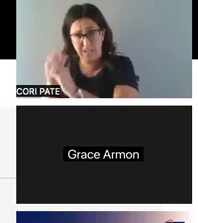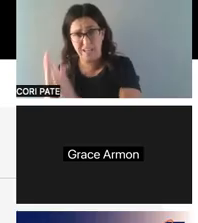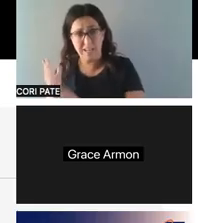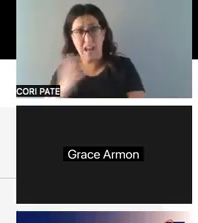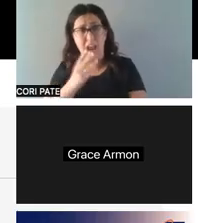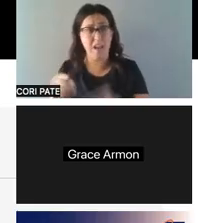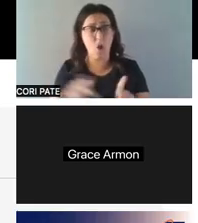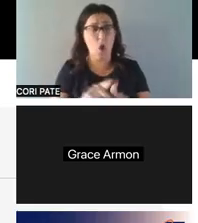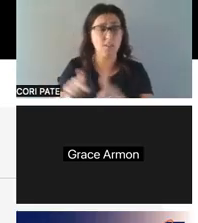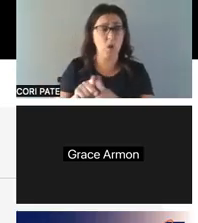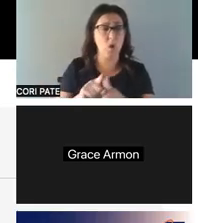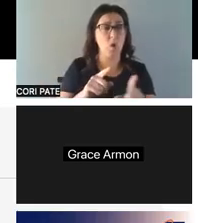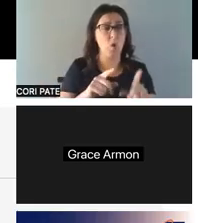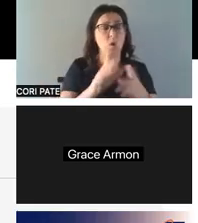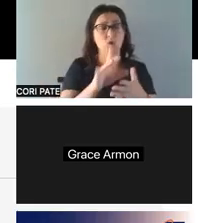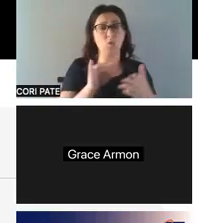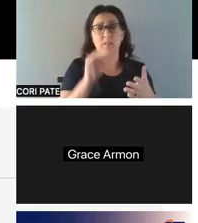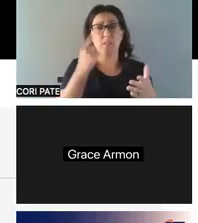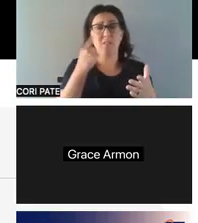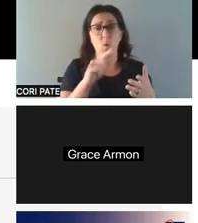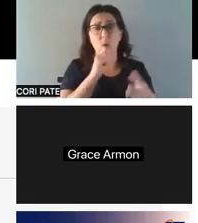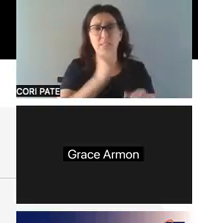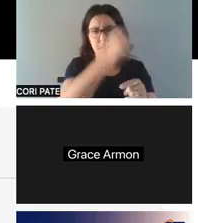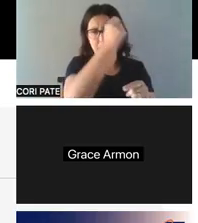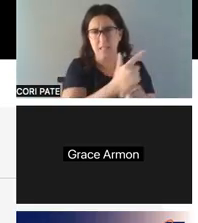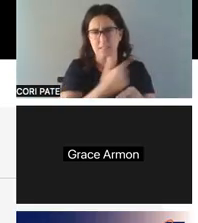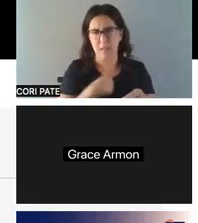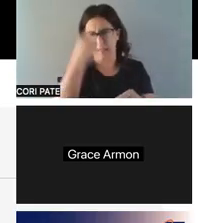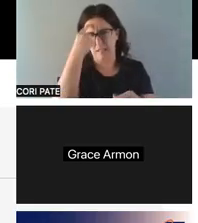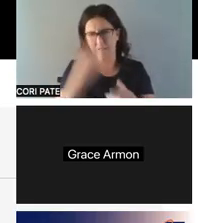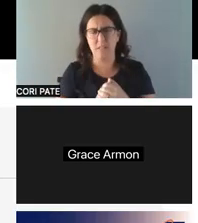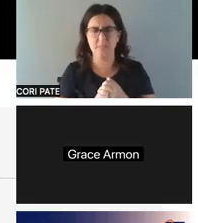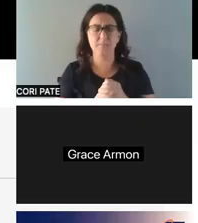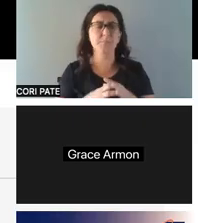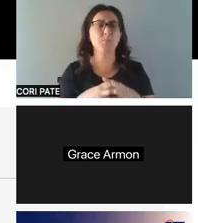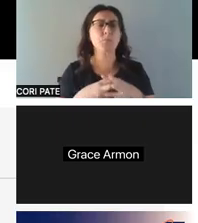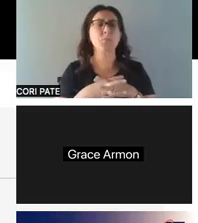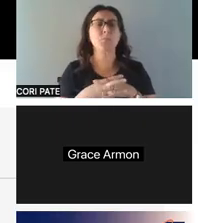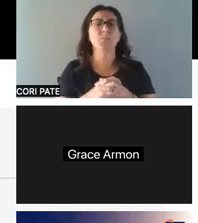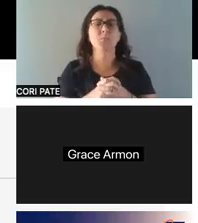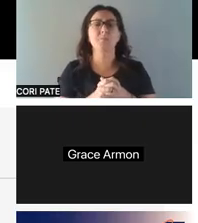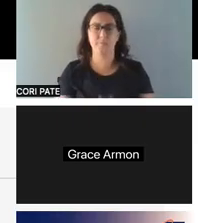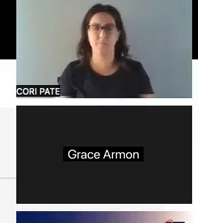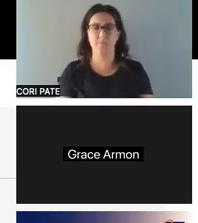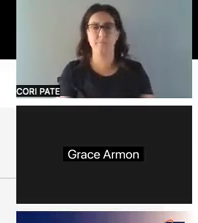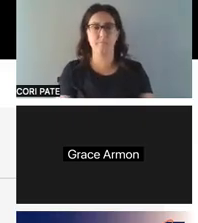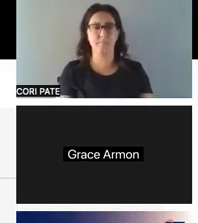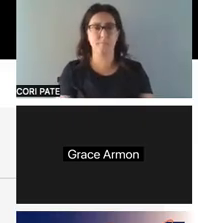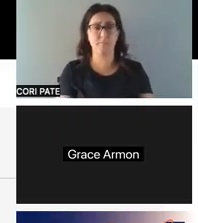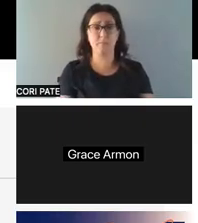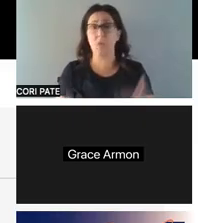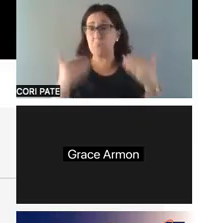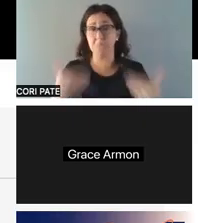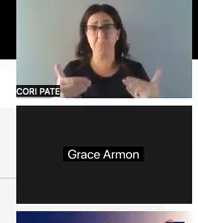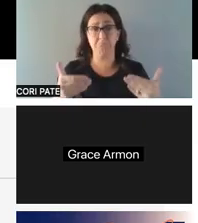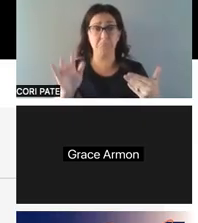there's also a choice of siblings, I believe. I didn't say that. So people now can